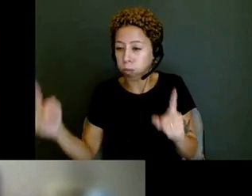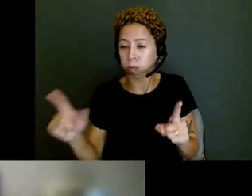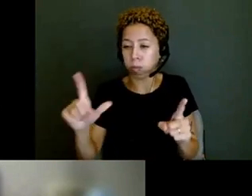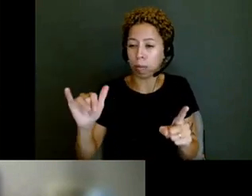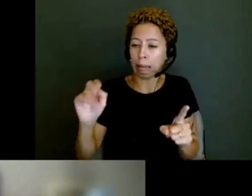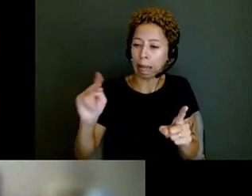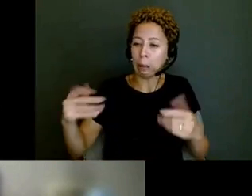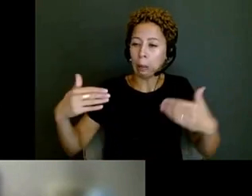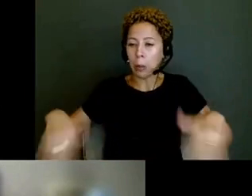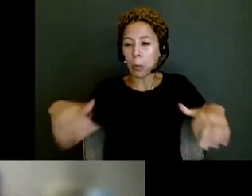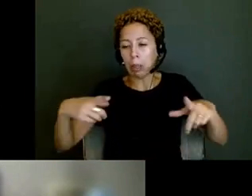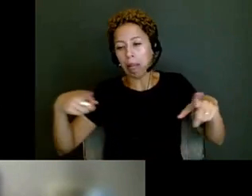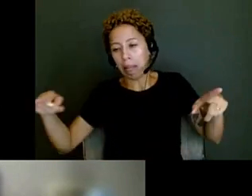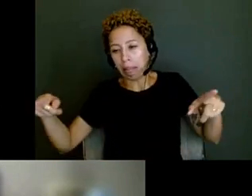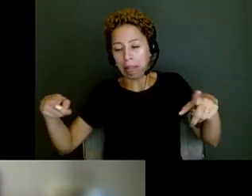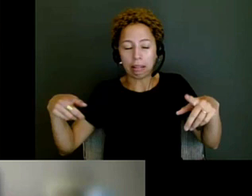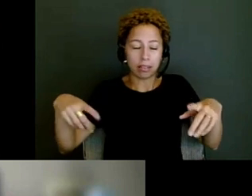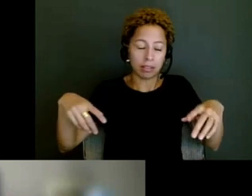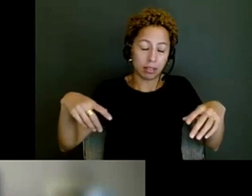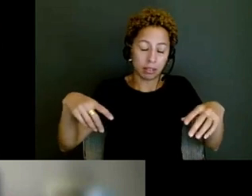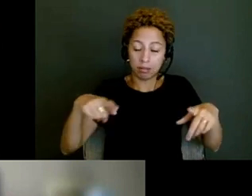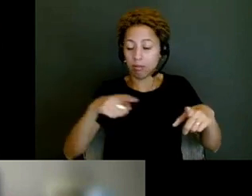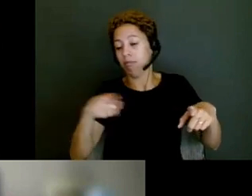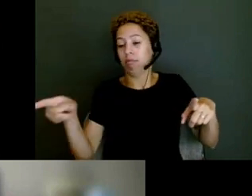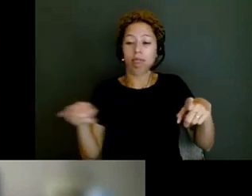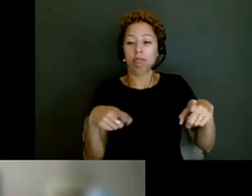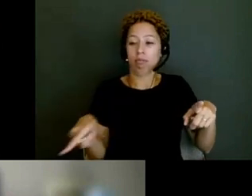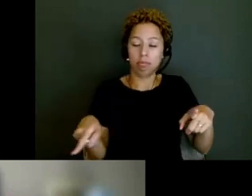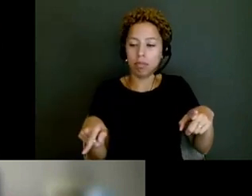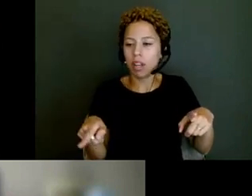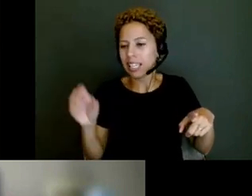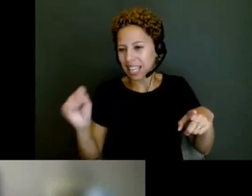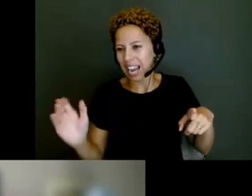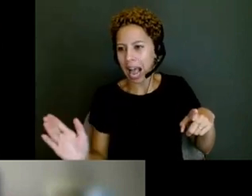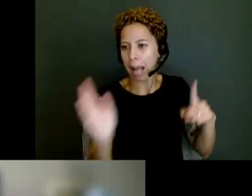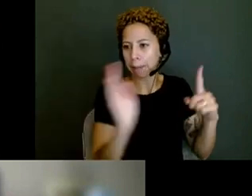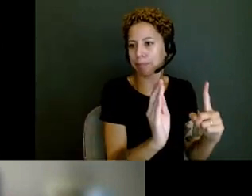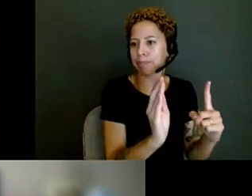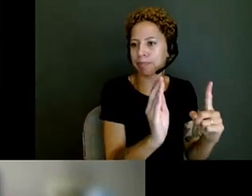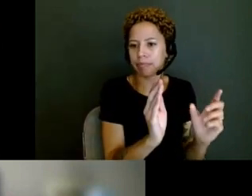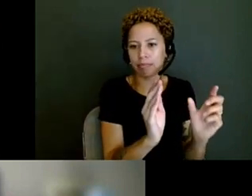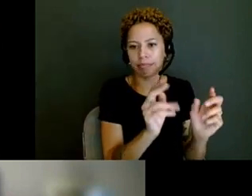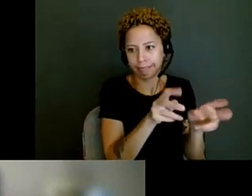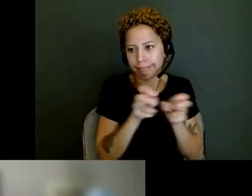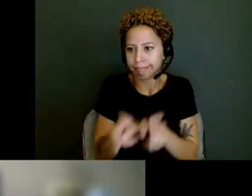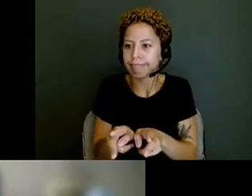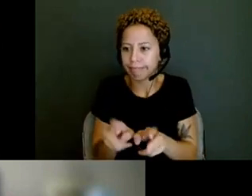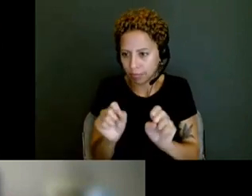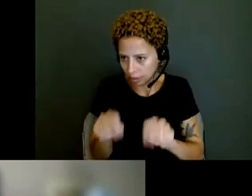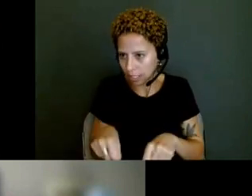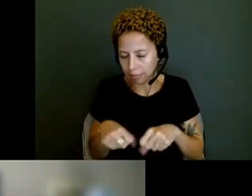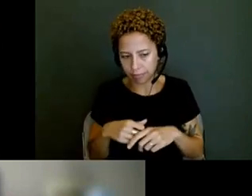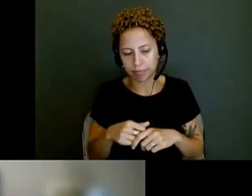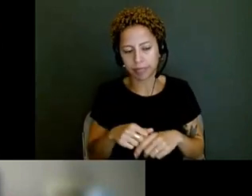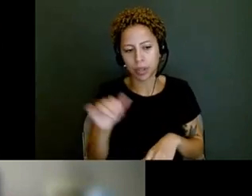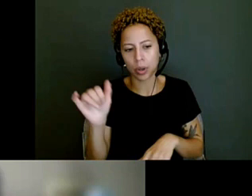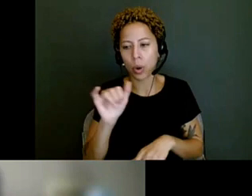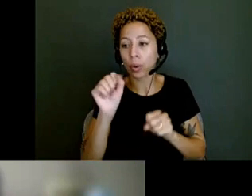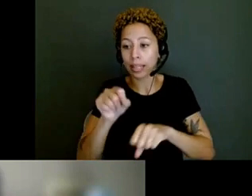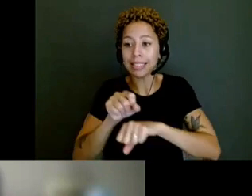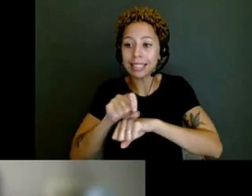not so unwieldy and ugly in a text message, you can do so. You can send images. So at the beginning, Monica